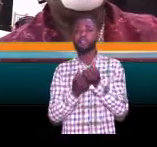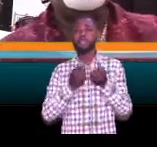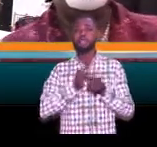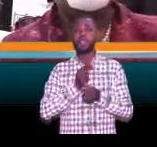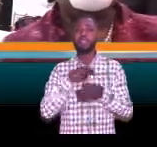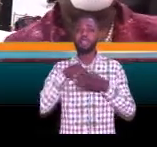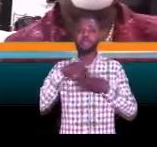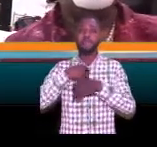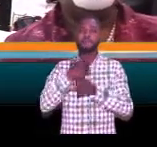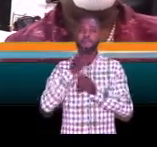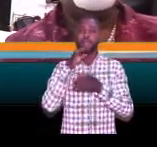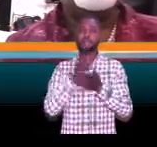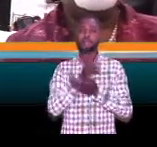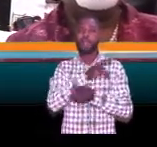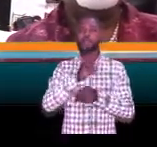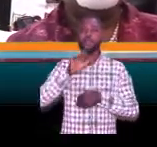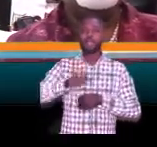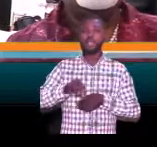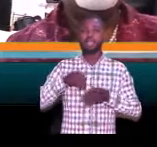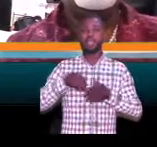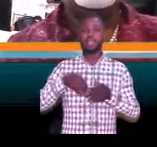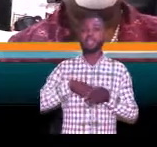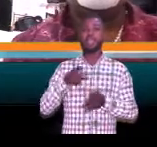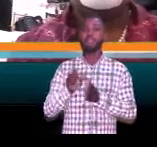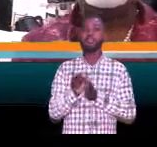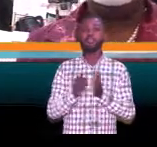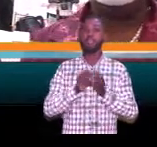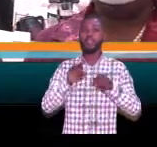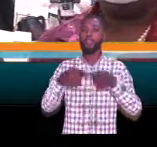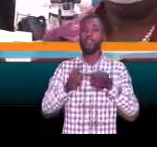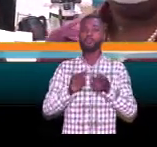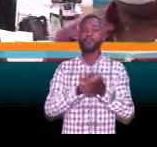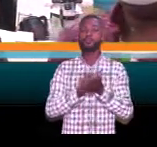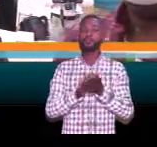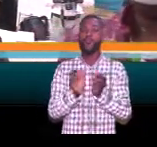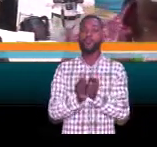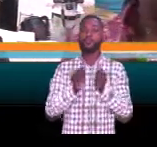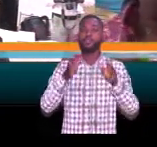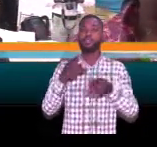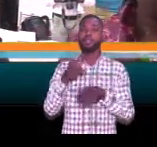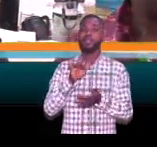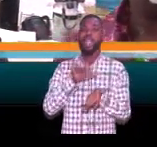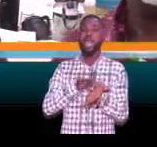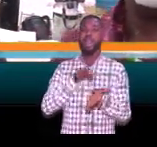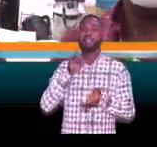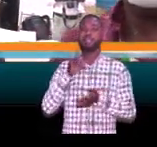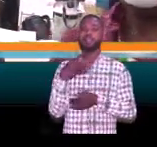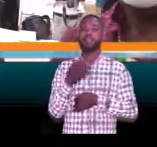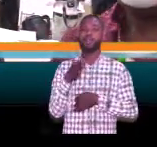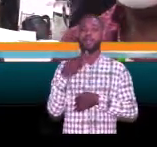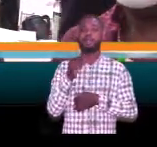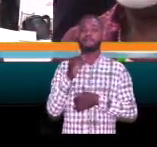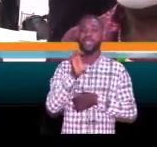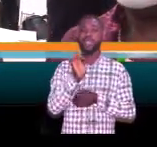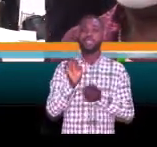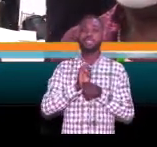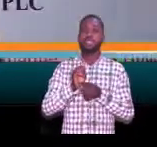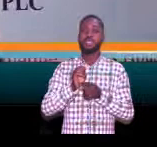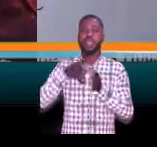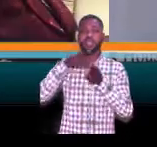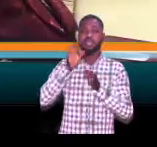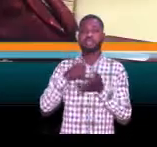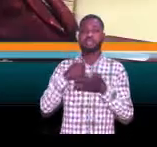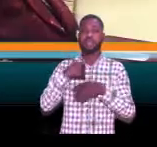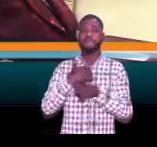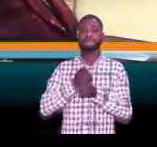and support us in ensuring that no child in Lagos State goes to school without the advantage of e-learning.